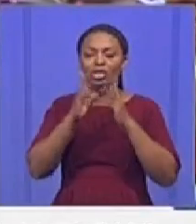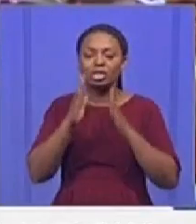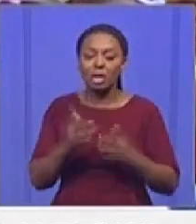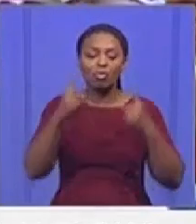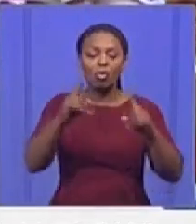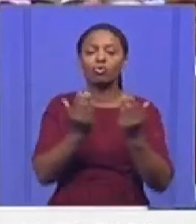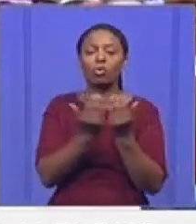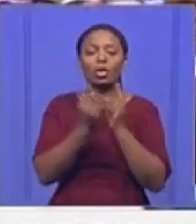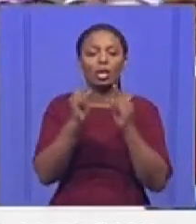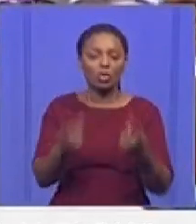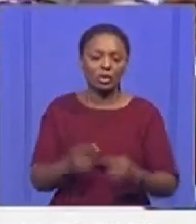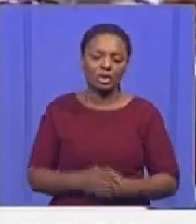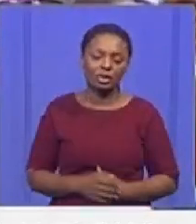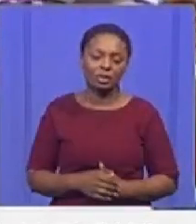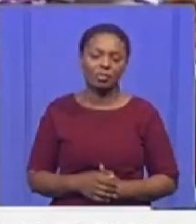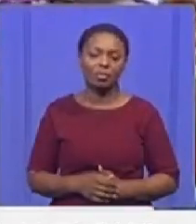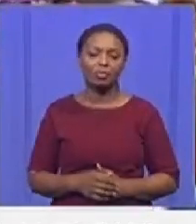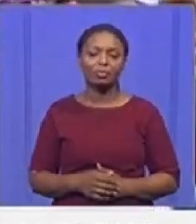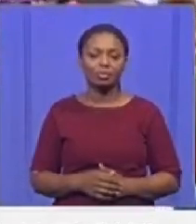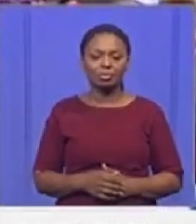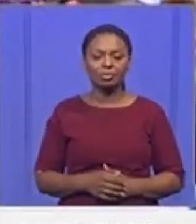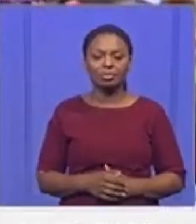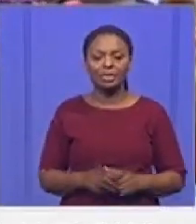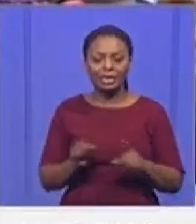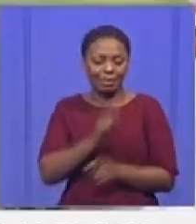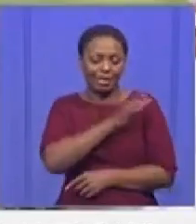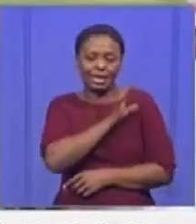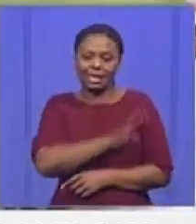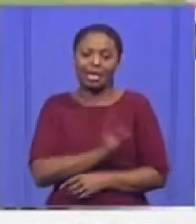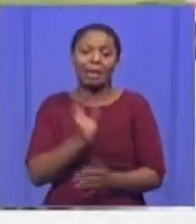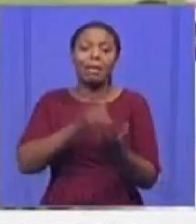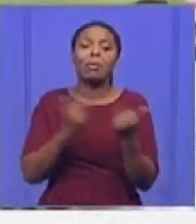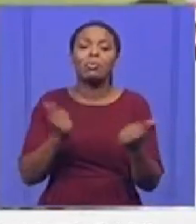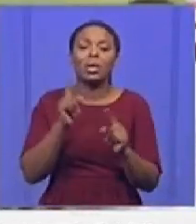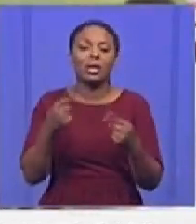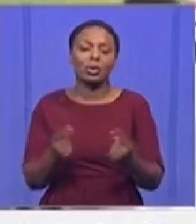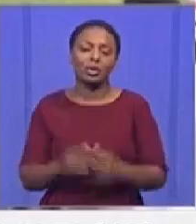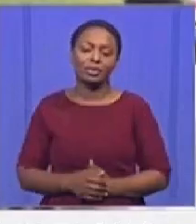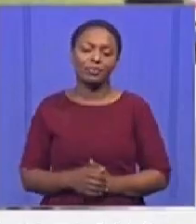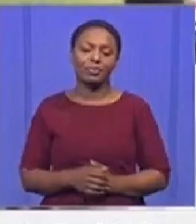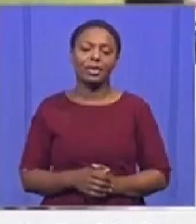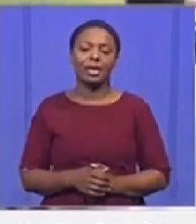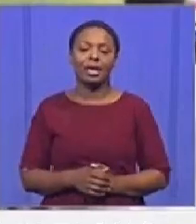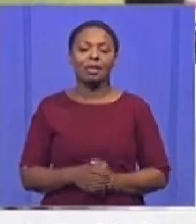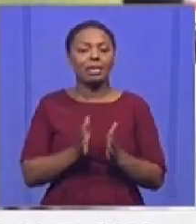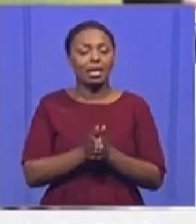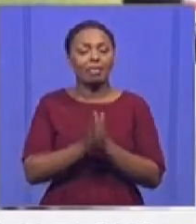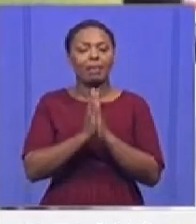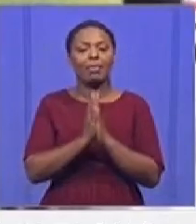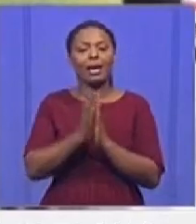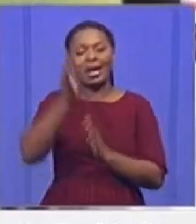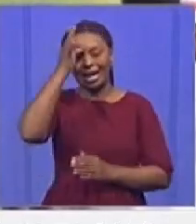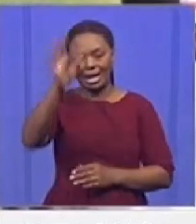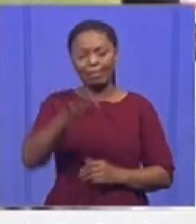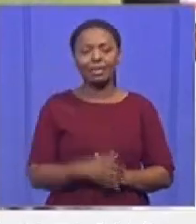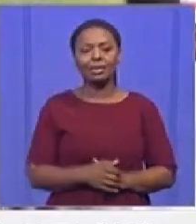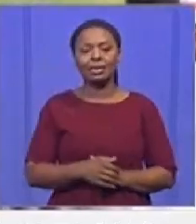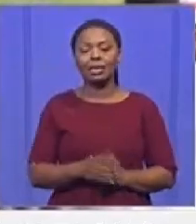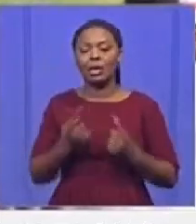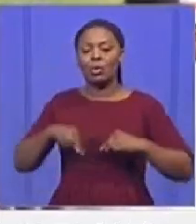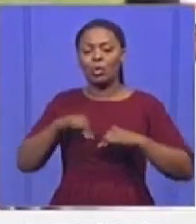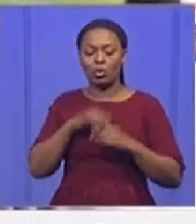health workers cannot reach to the destination of the clinic around here. What we are appealing to the government as a community, we are